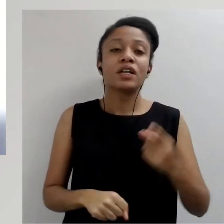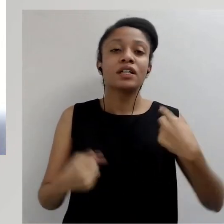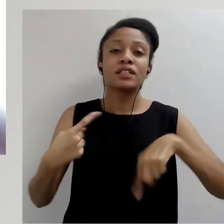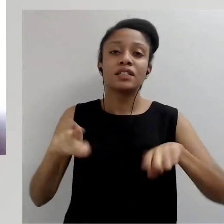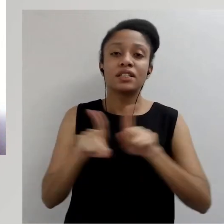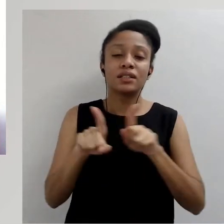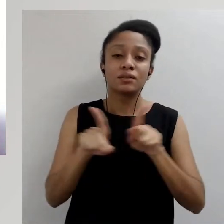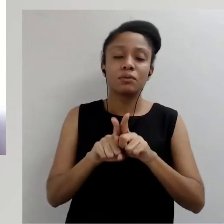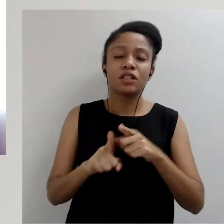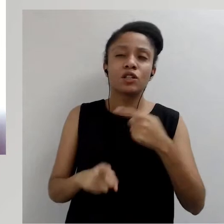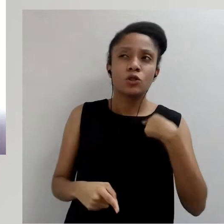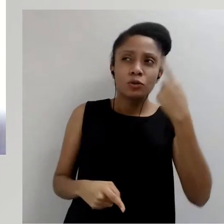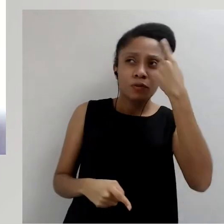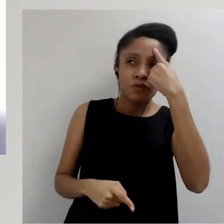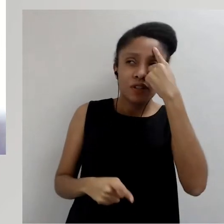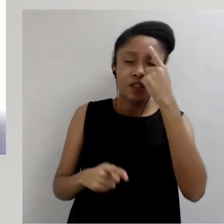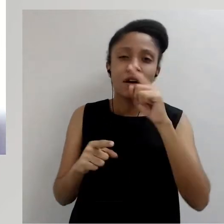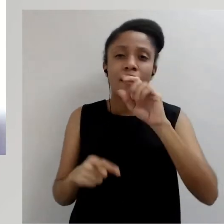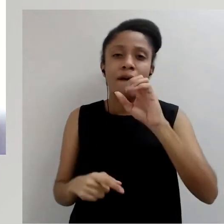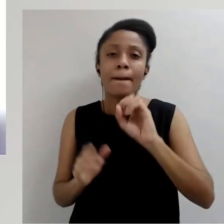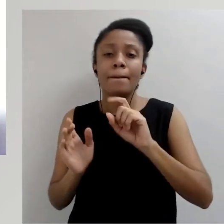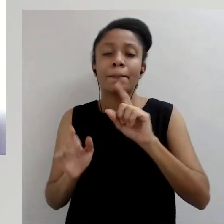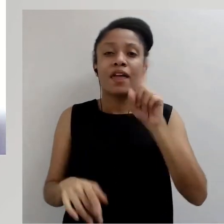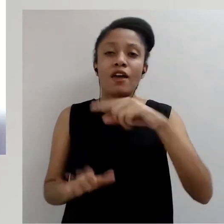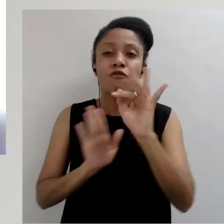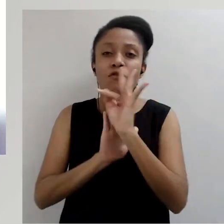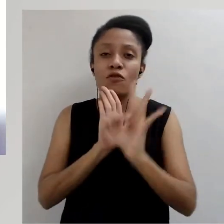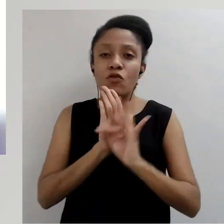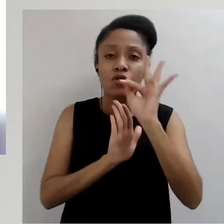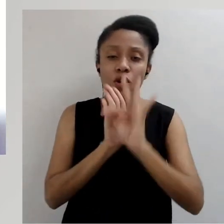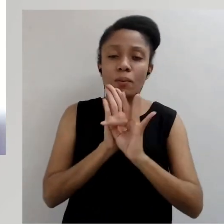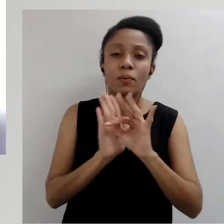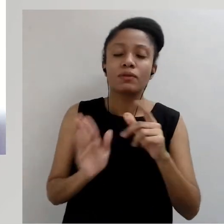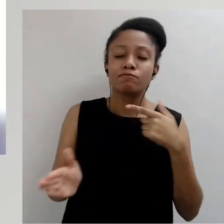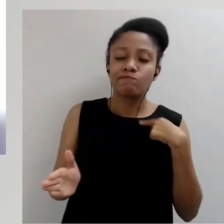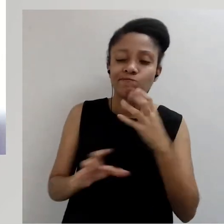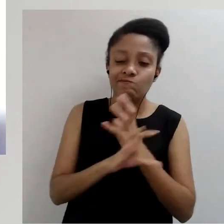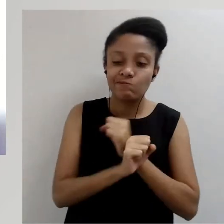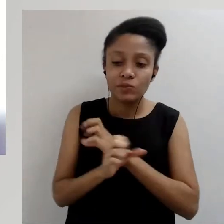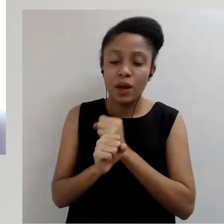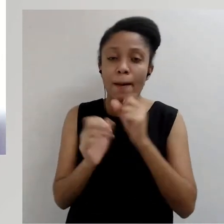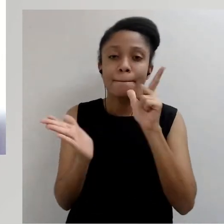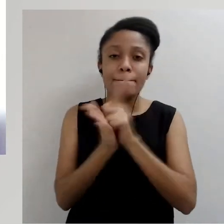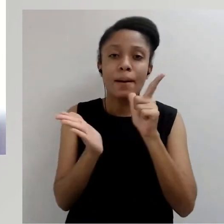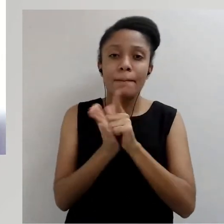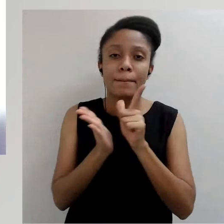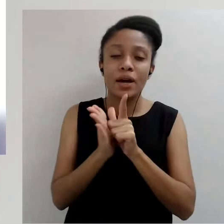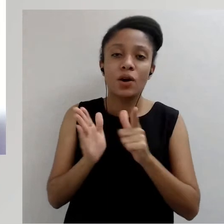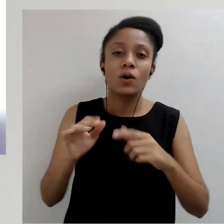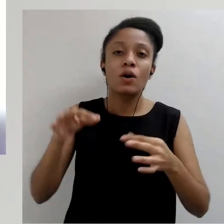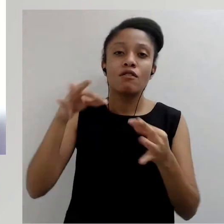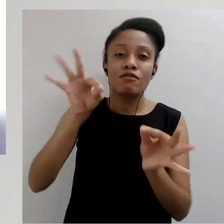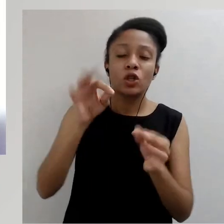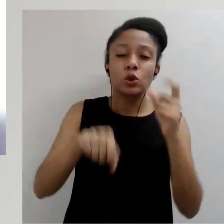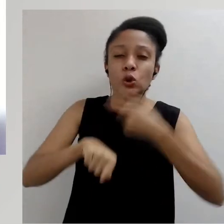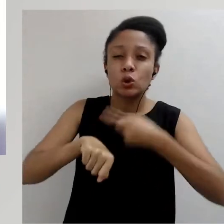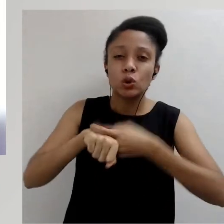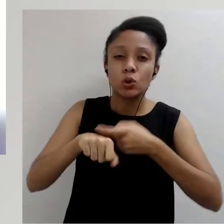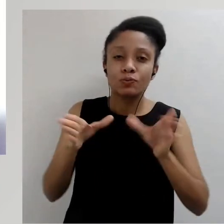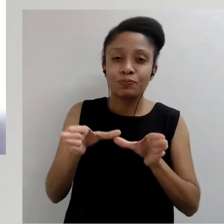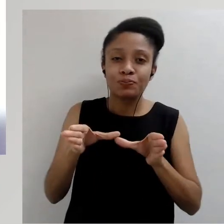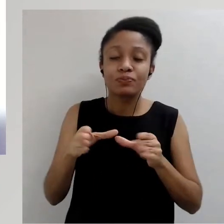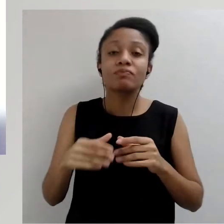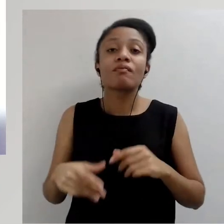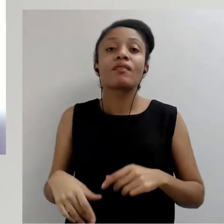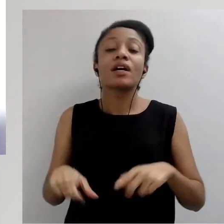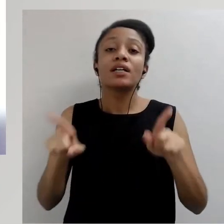we created ways of having paper packets to be